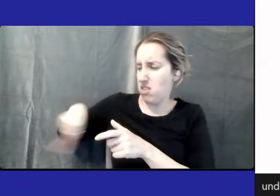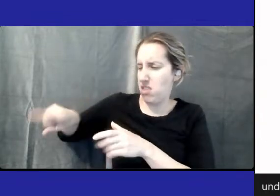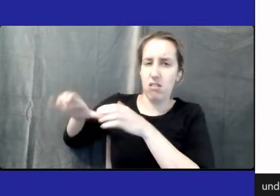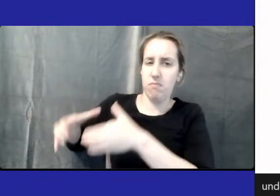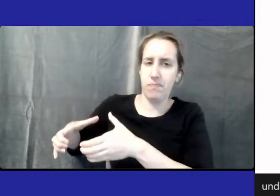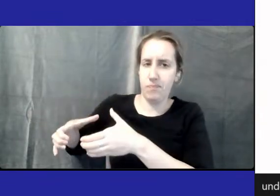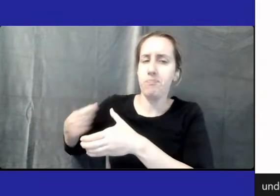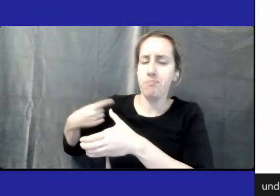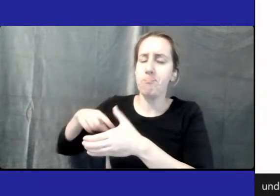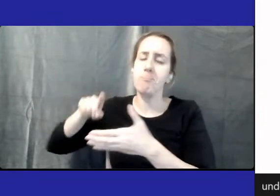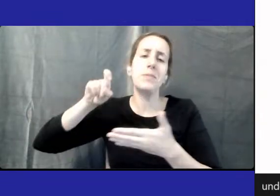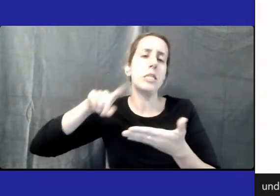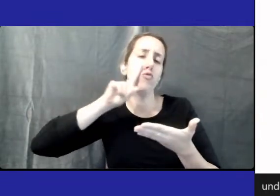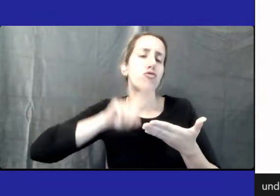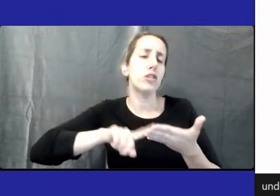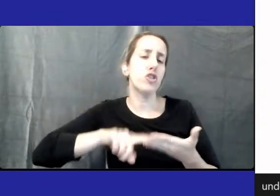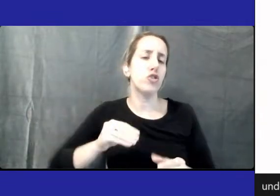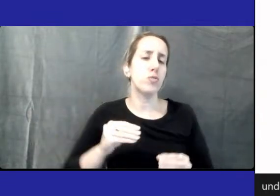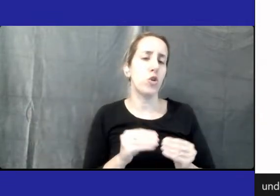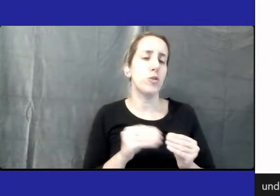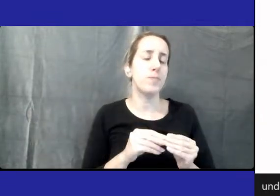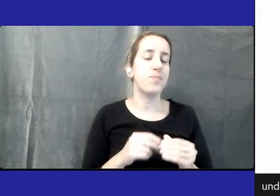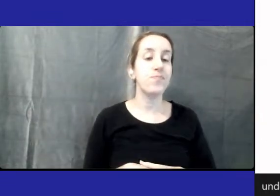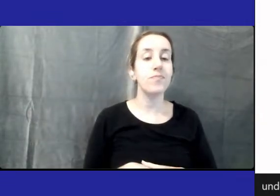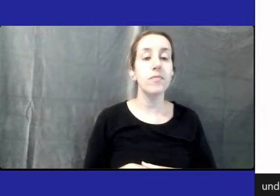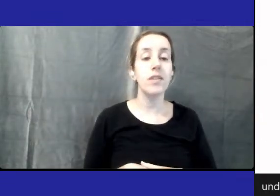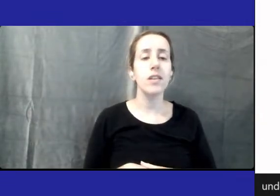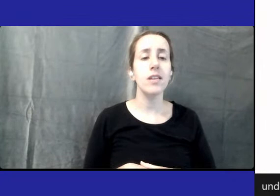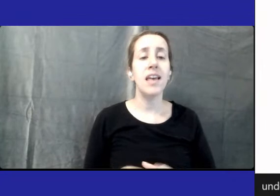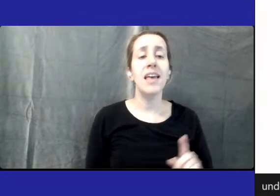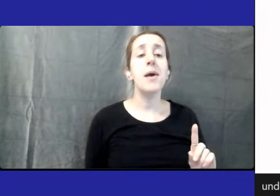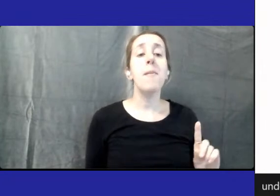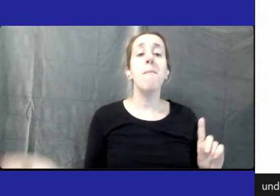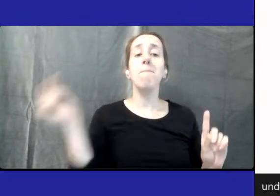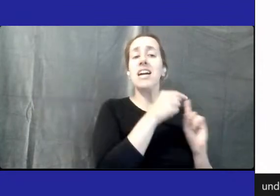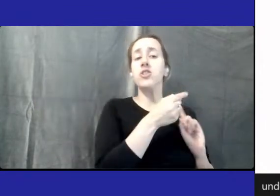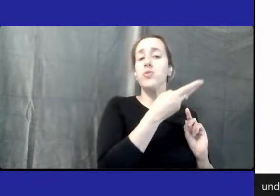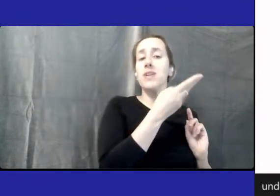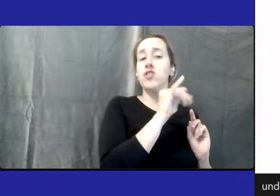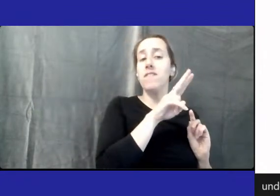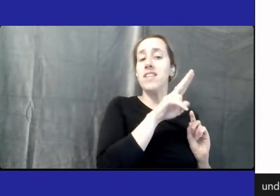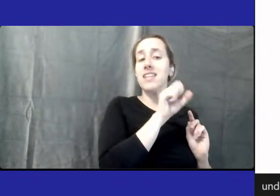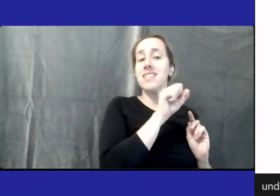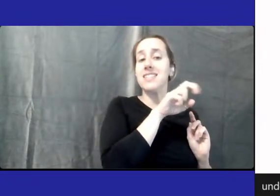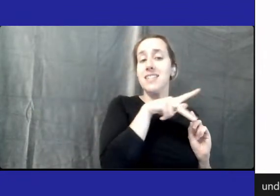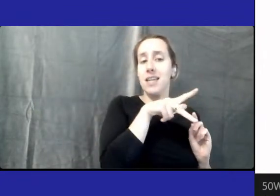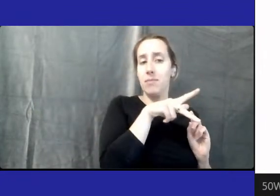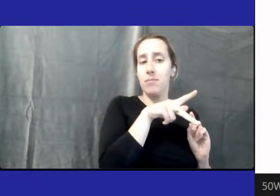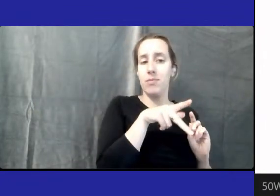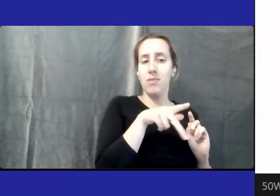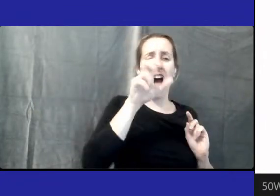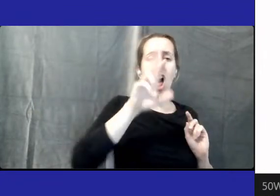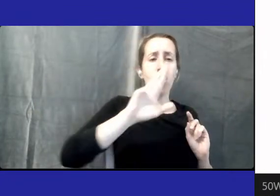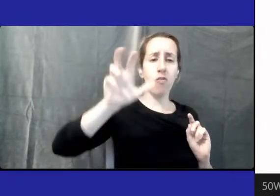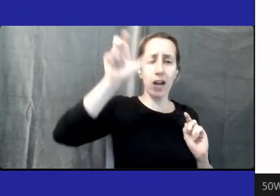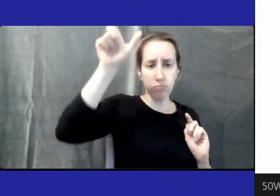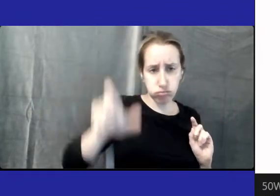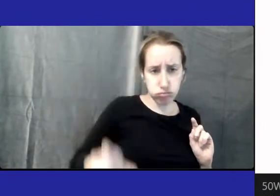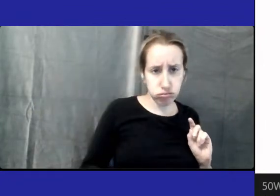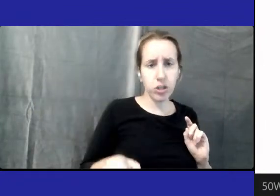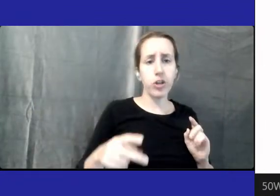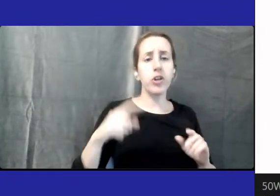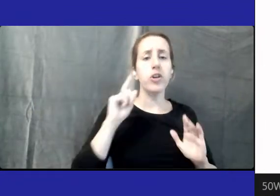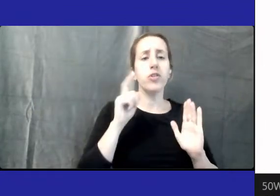since you mentioned the HIV SNP on the right-hand side, you'll notice the health and recovery plan, which are individuals with serious